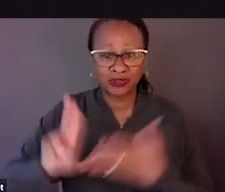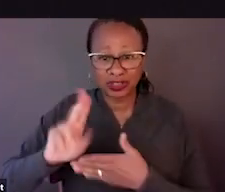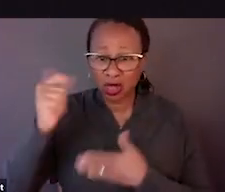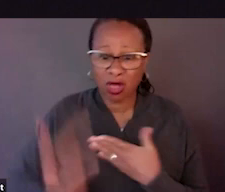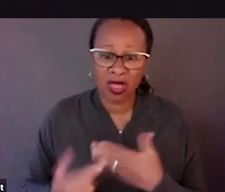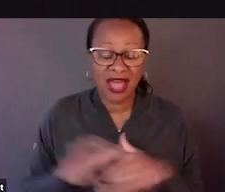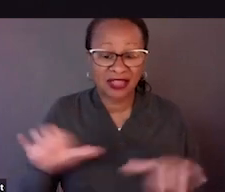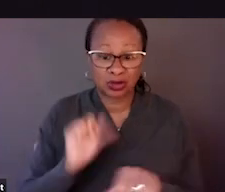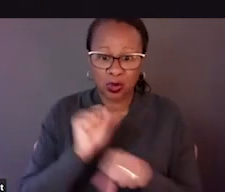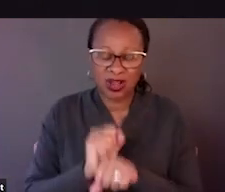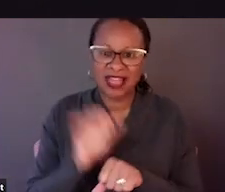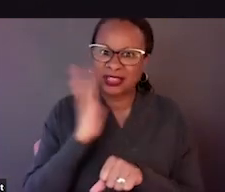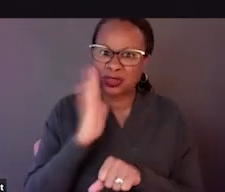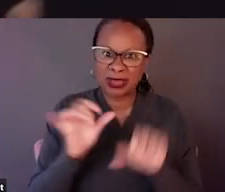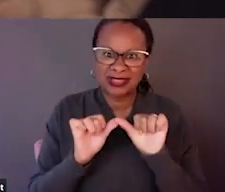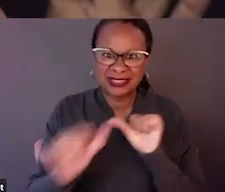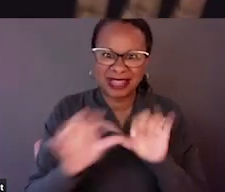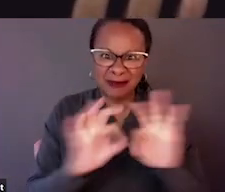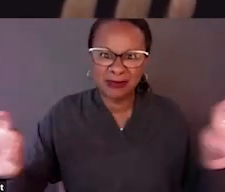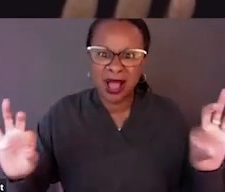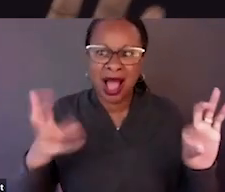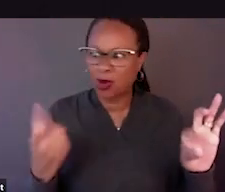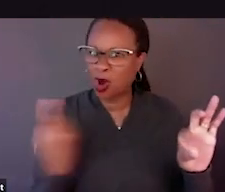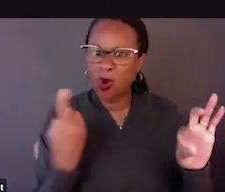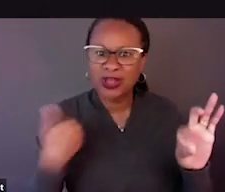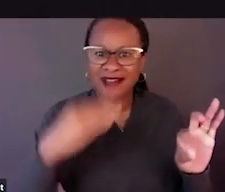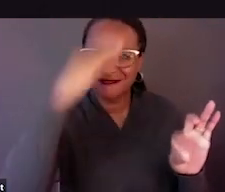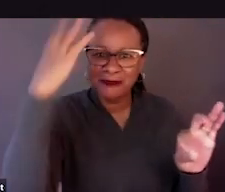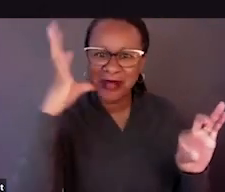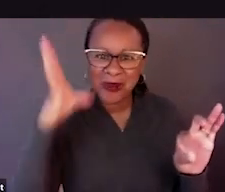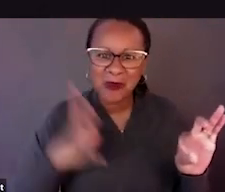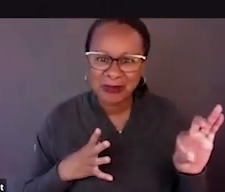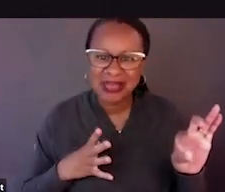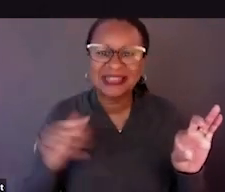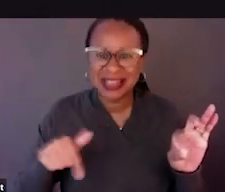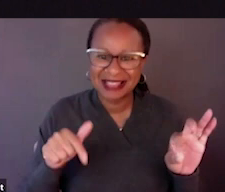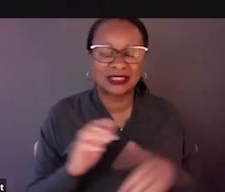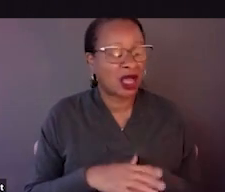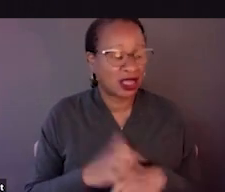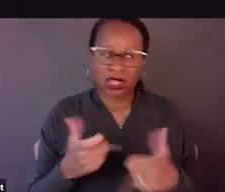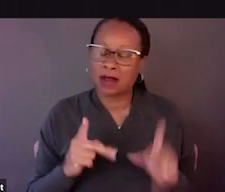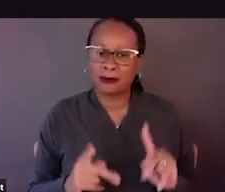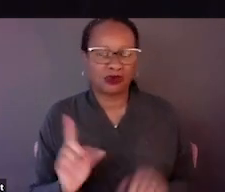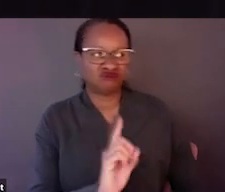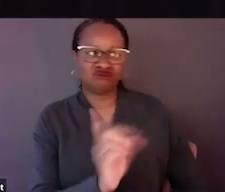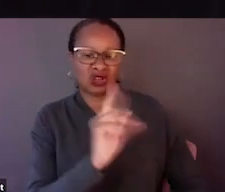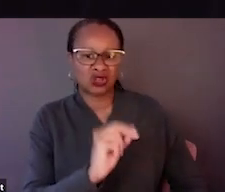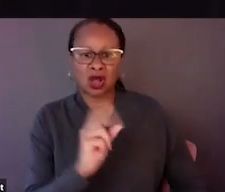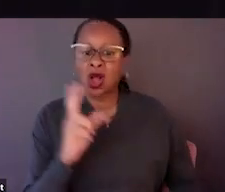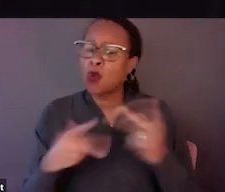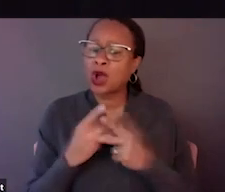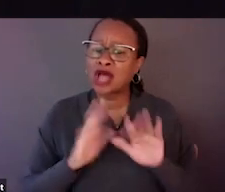is going to be a statement. I want to do just only black women. And there was pushback. There was pushback. What kind of